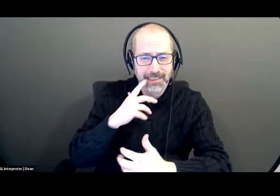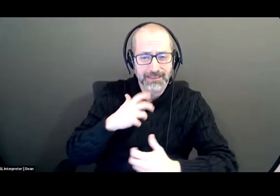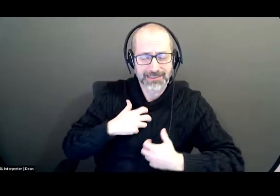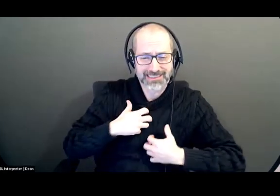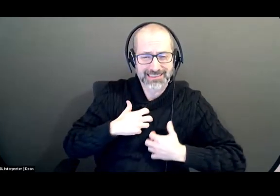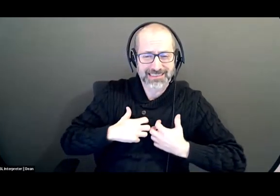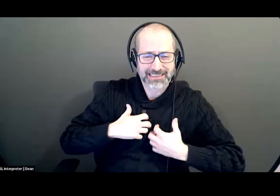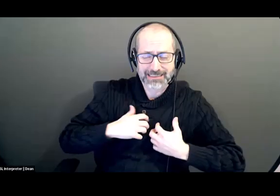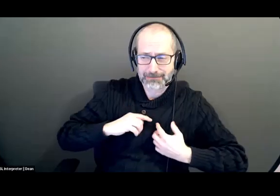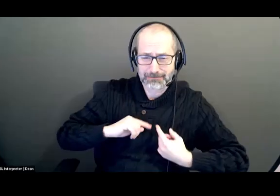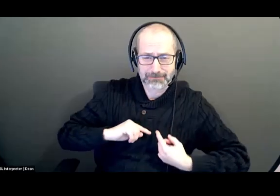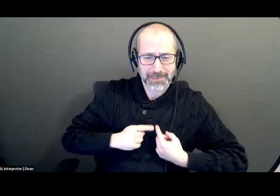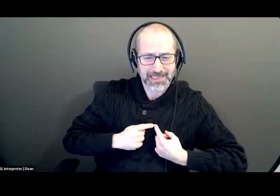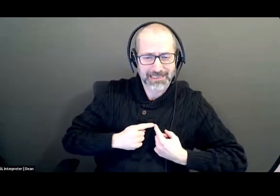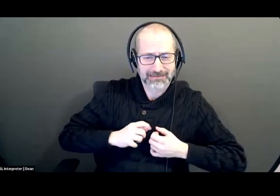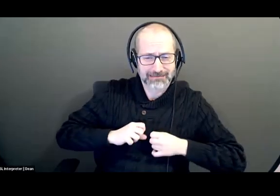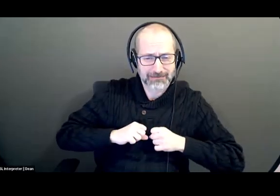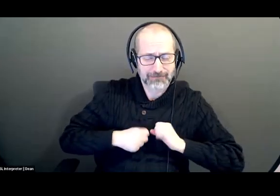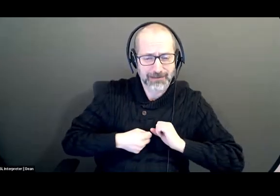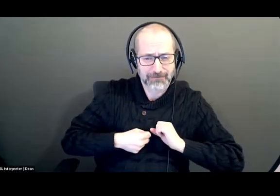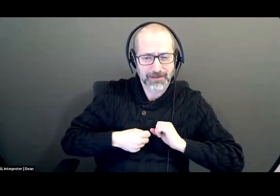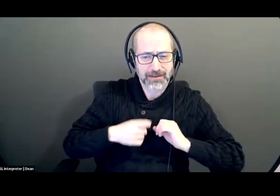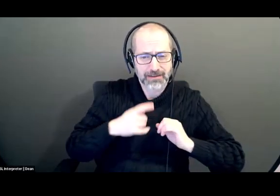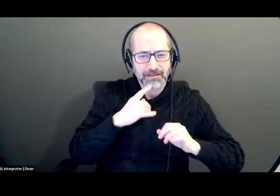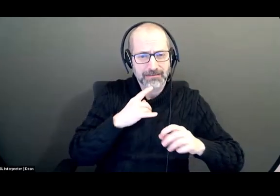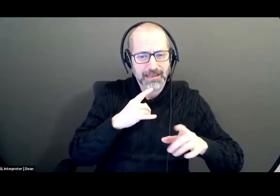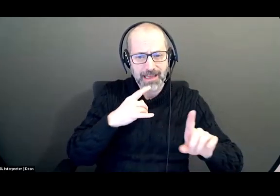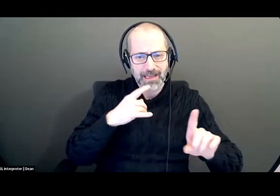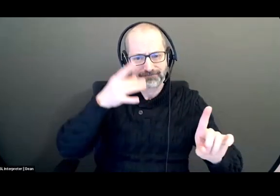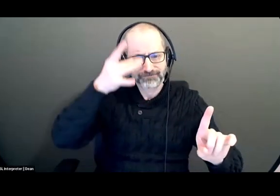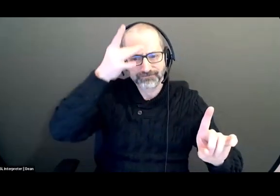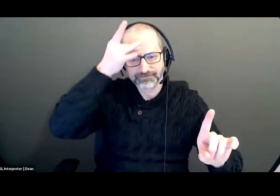I want to pull together a few just simple threads as well.